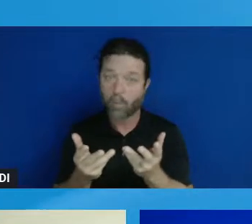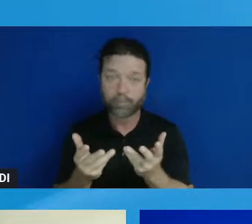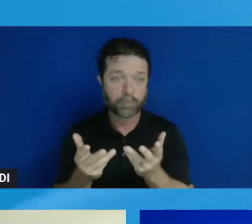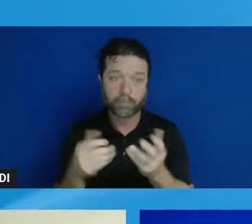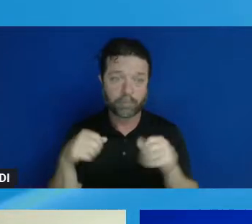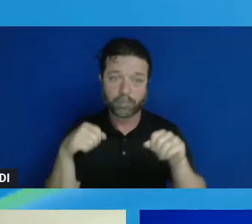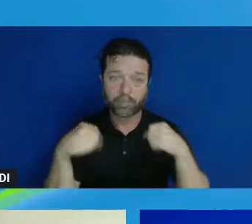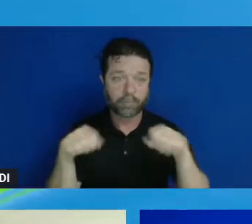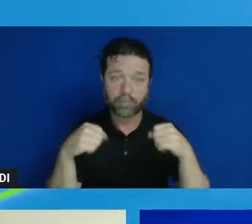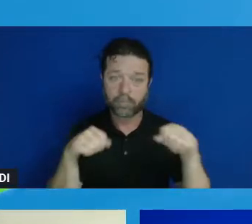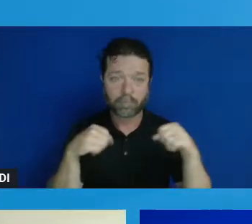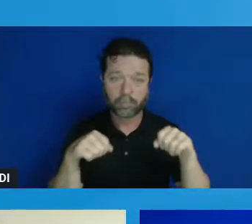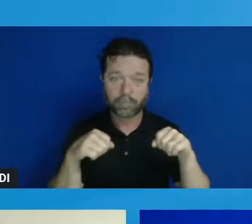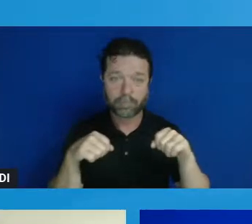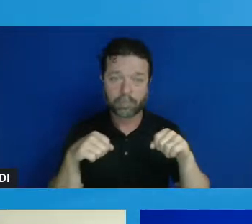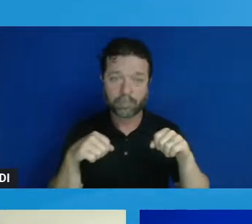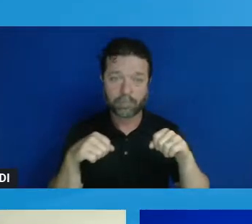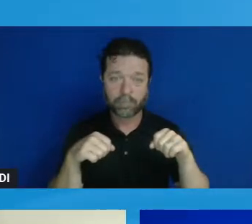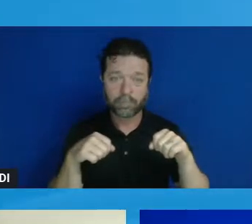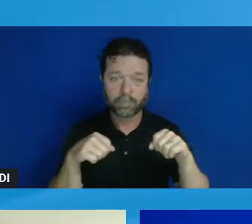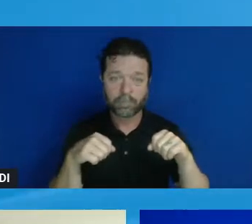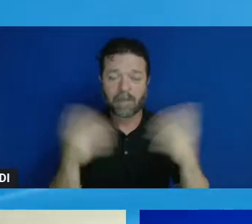Well, that's okay.